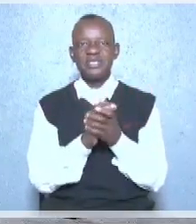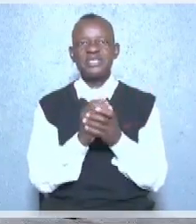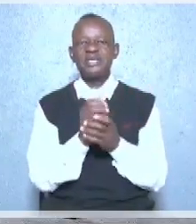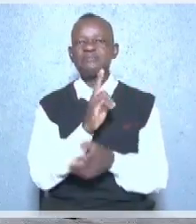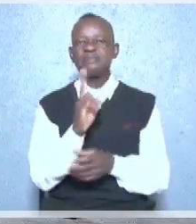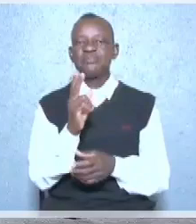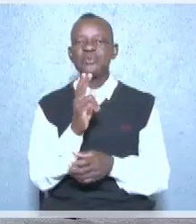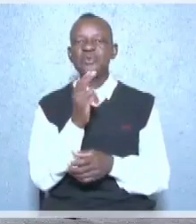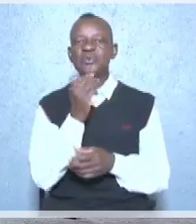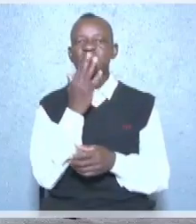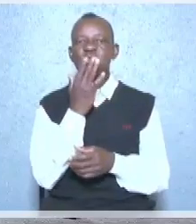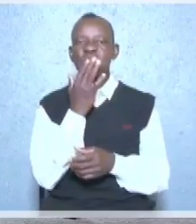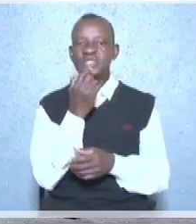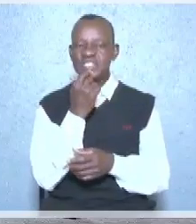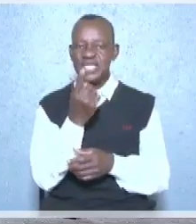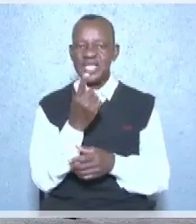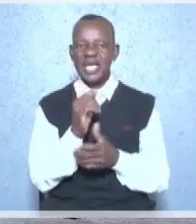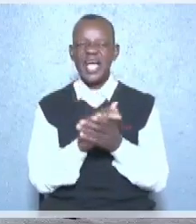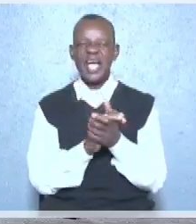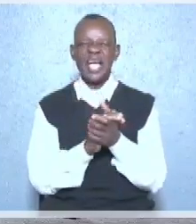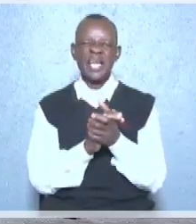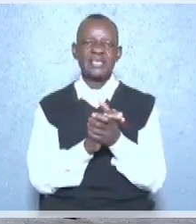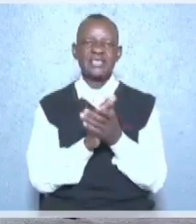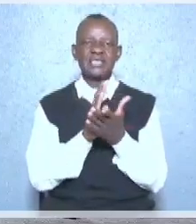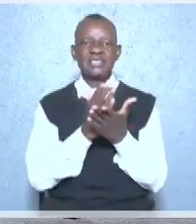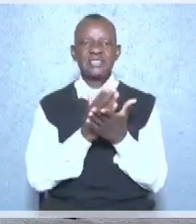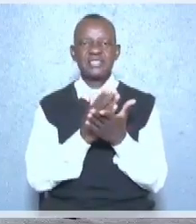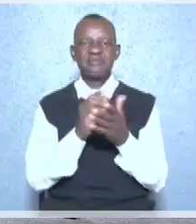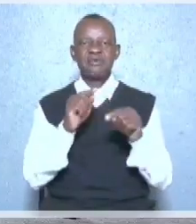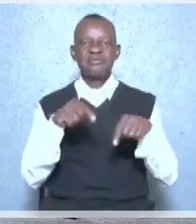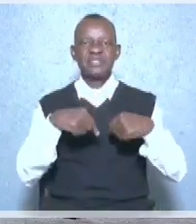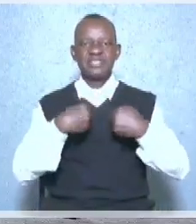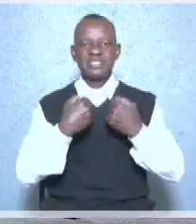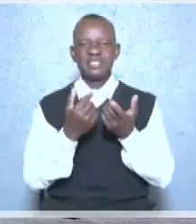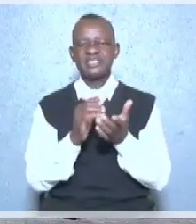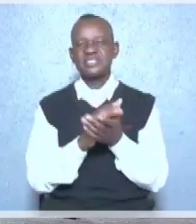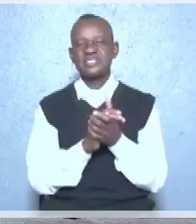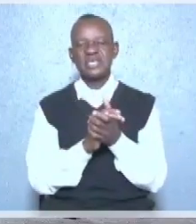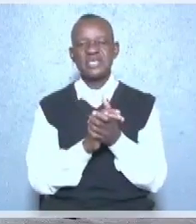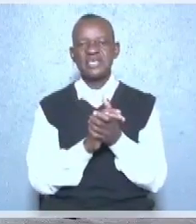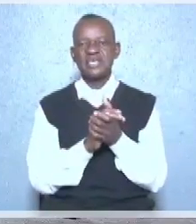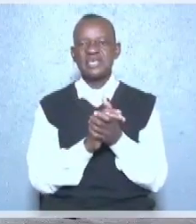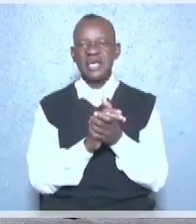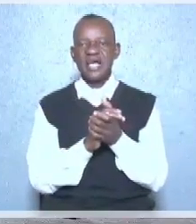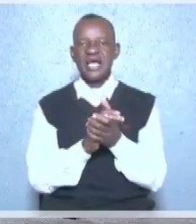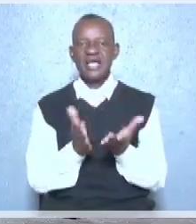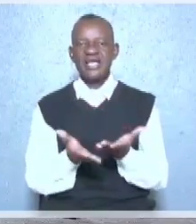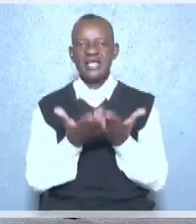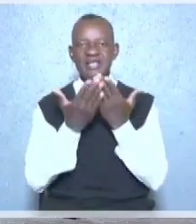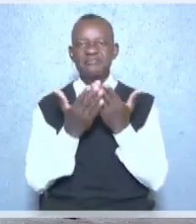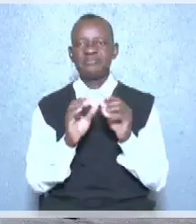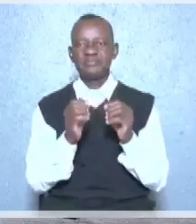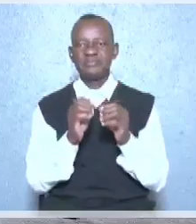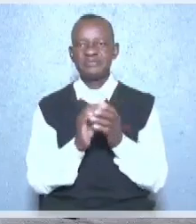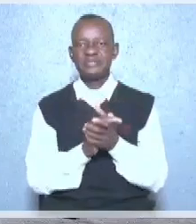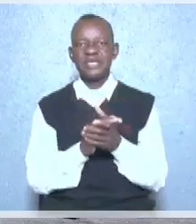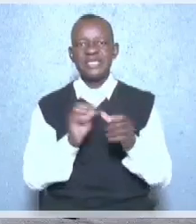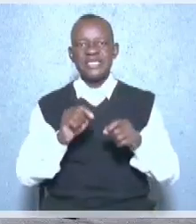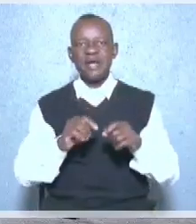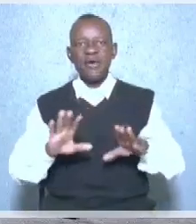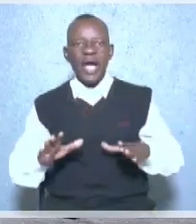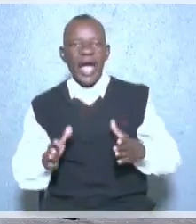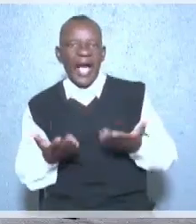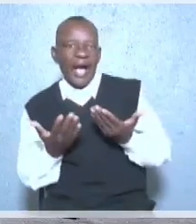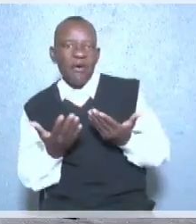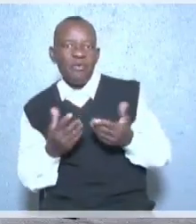is there? What do people say, and how has it changed over the years? Is there a bright future for young filmmakers in this